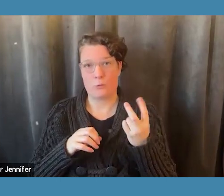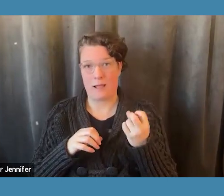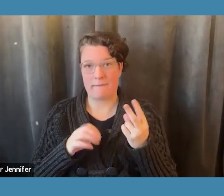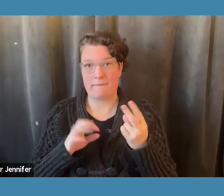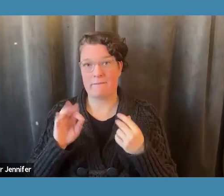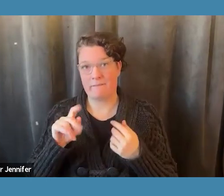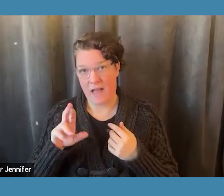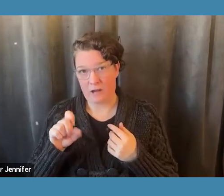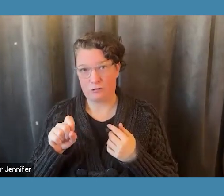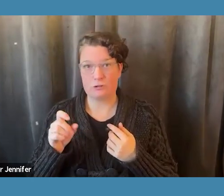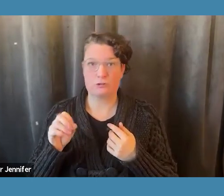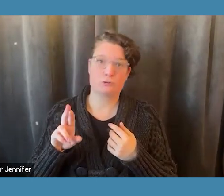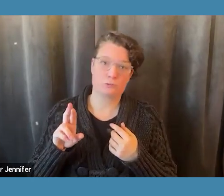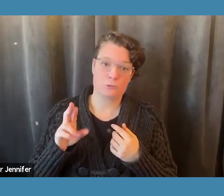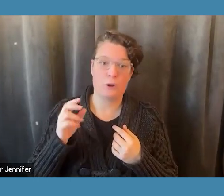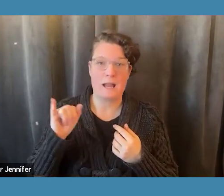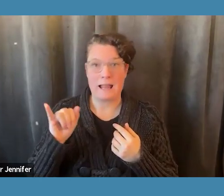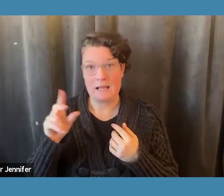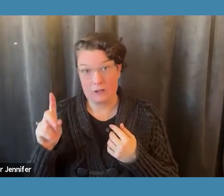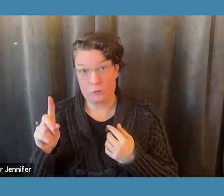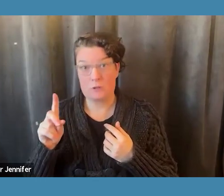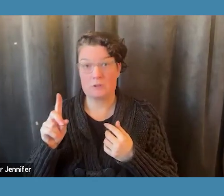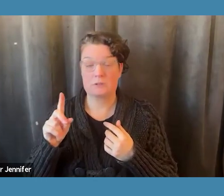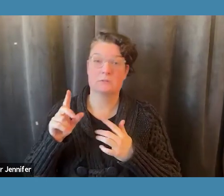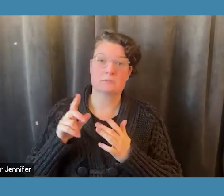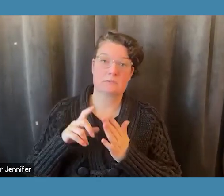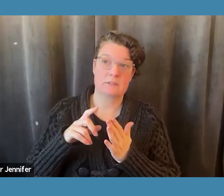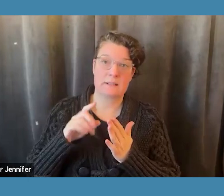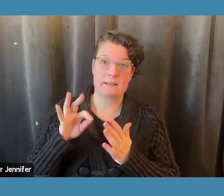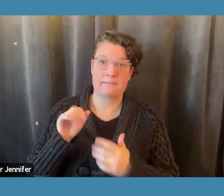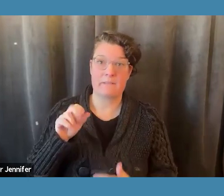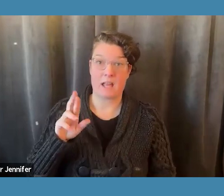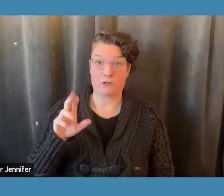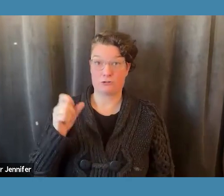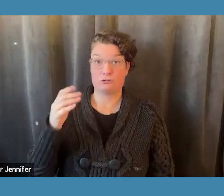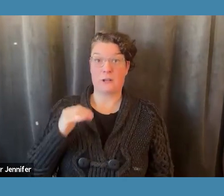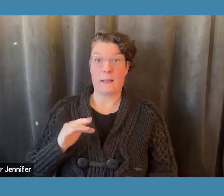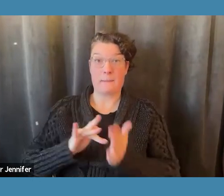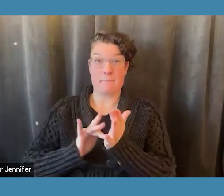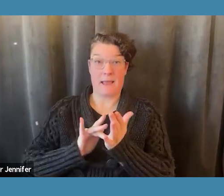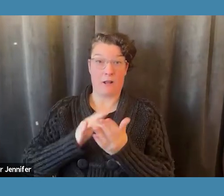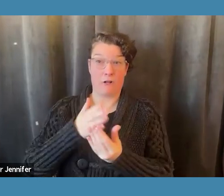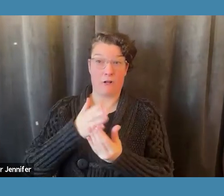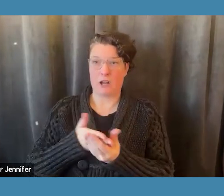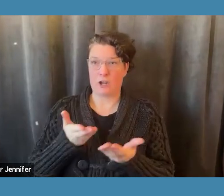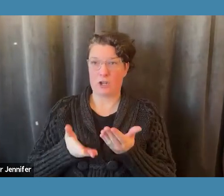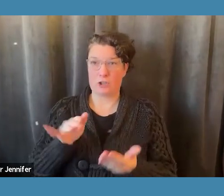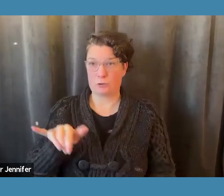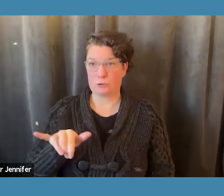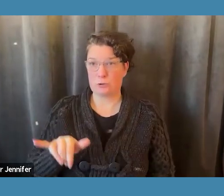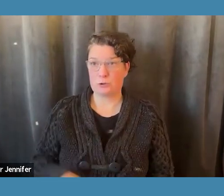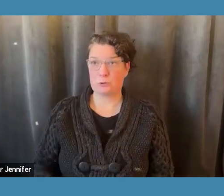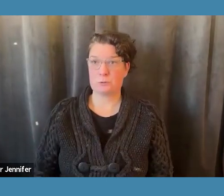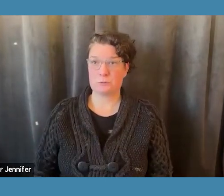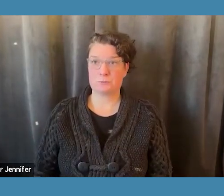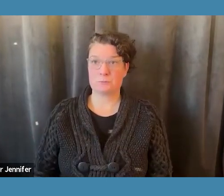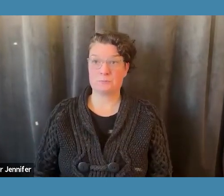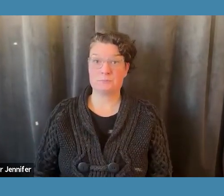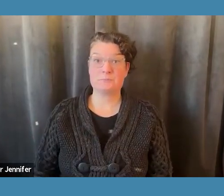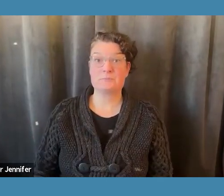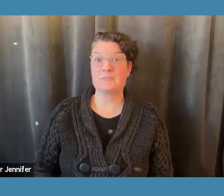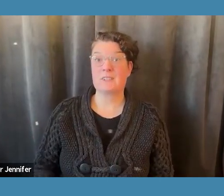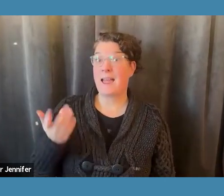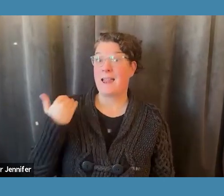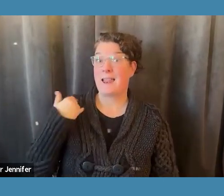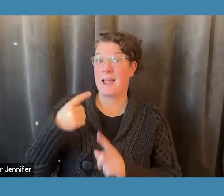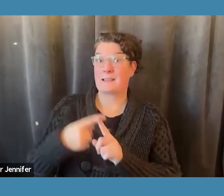factors, medical records, it may be. And we did a webinar just like this one last month